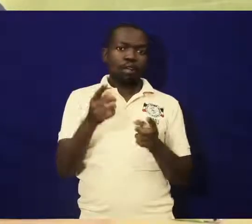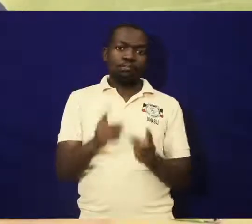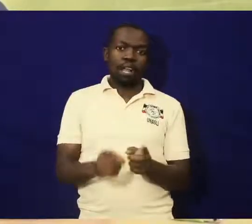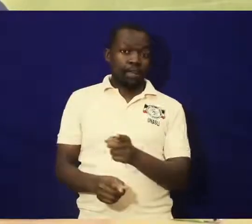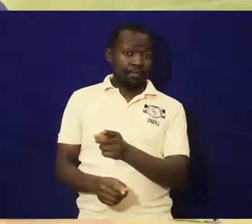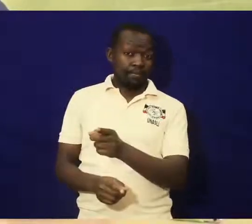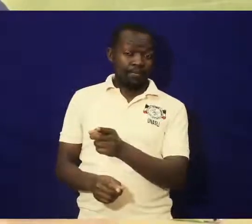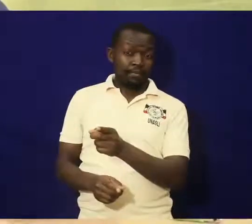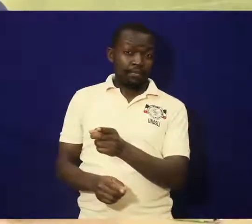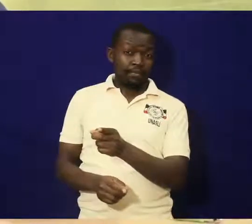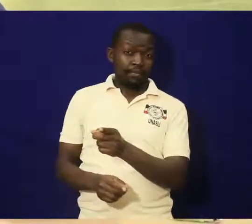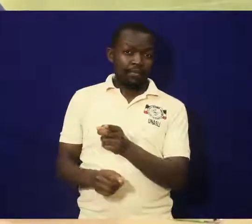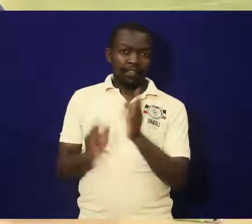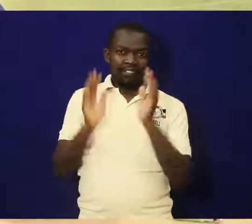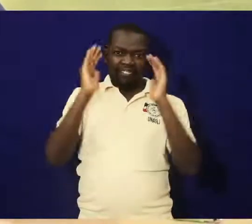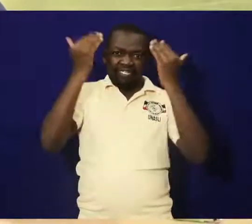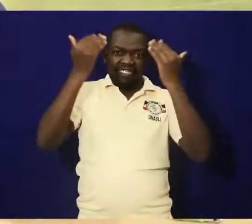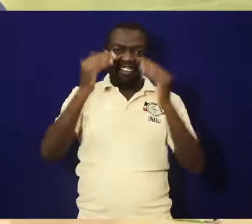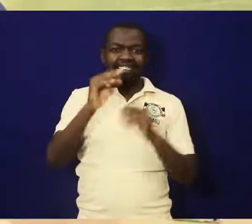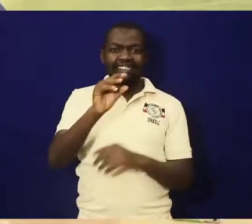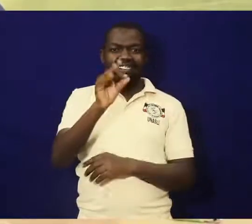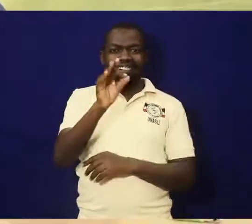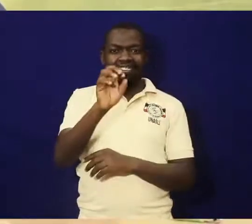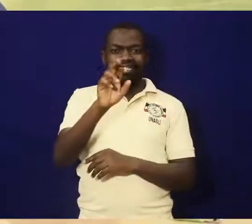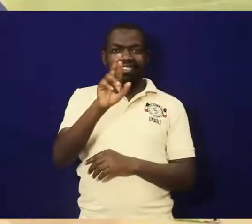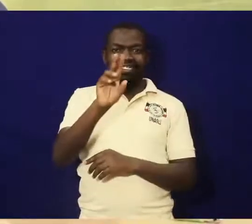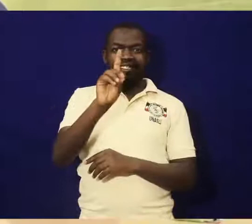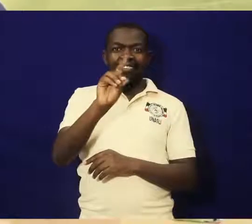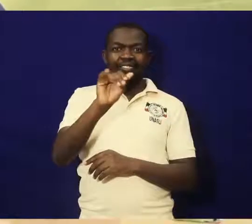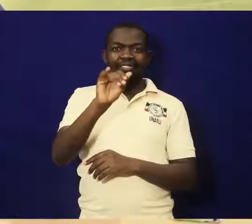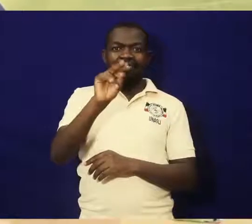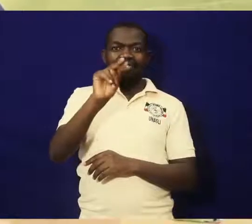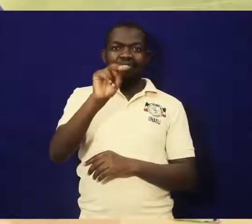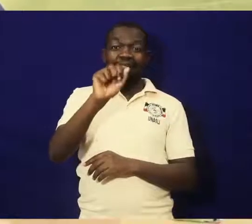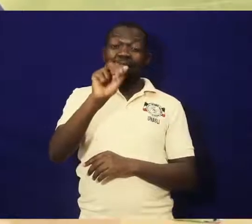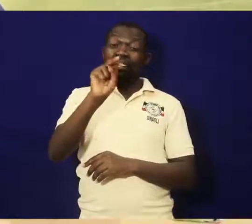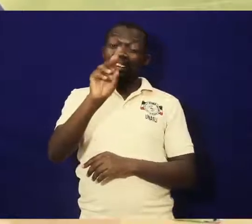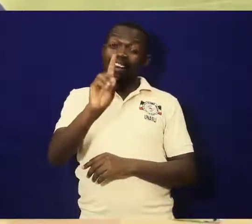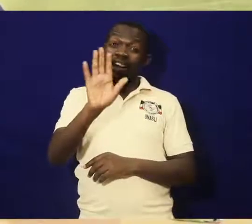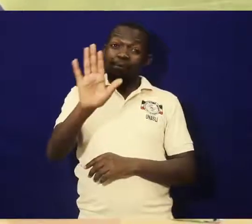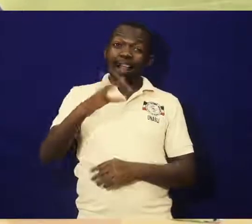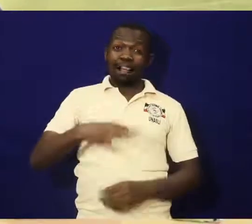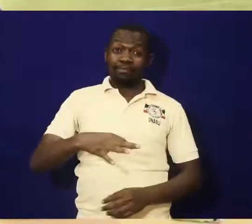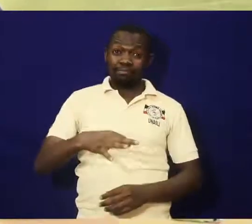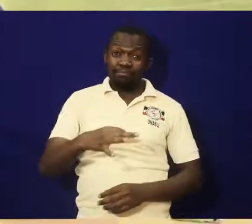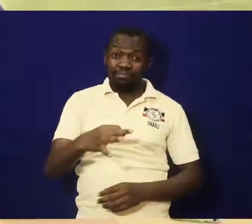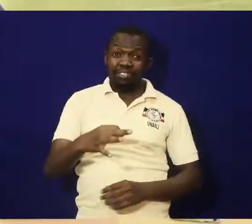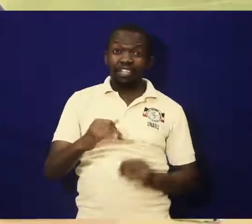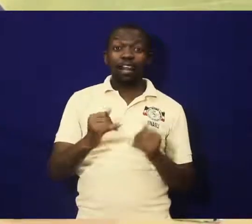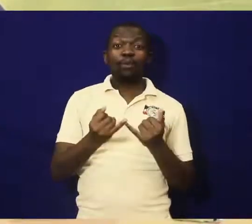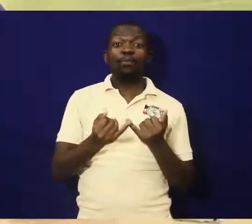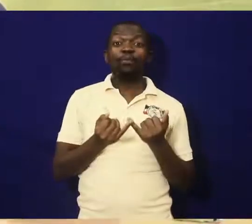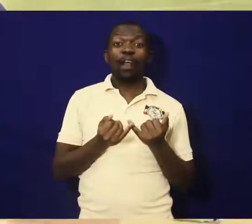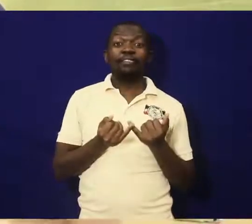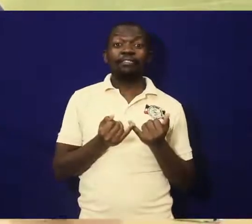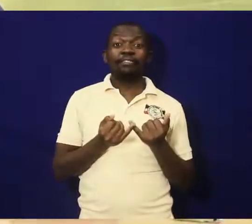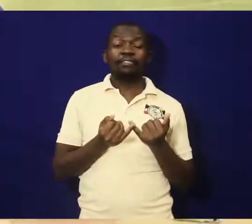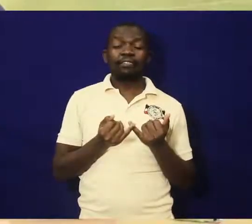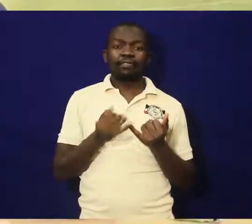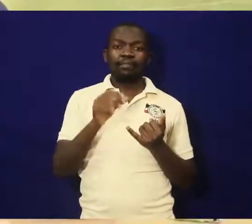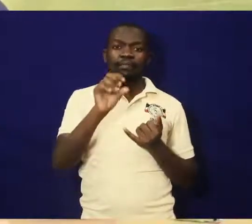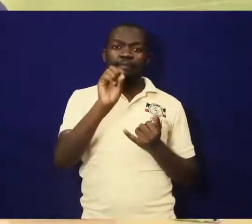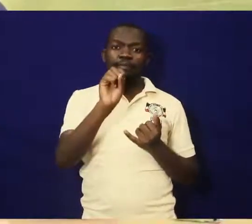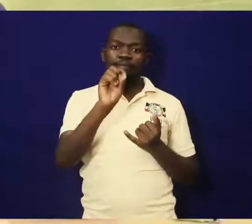Ferdinand of Austria and his pregnant wife, Sophie, were